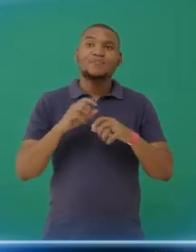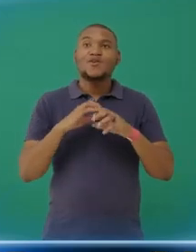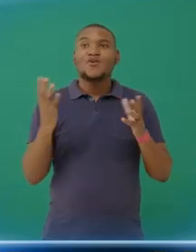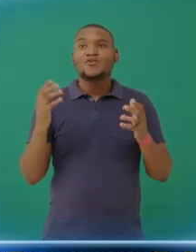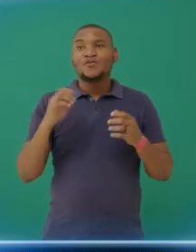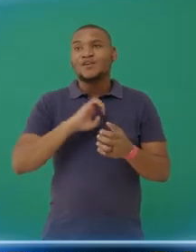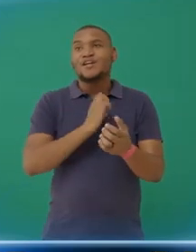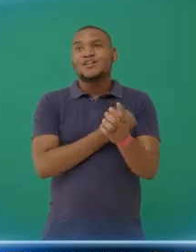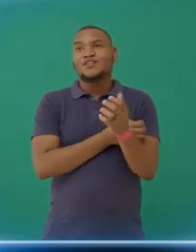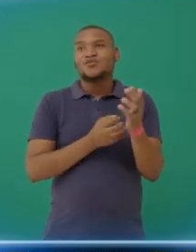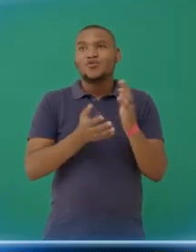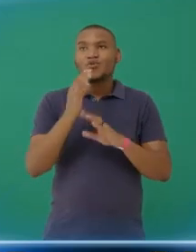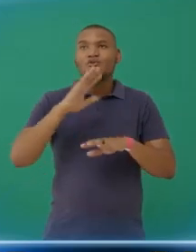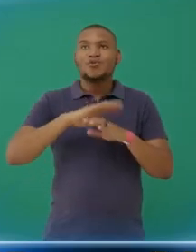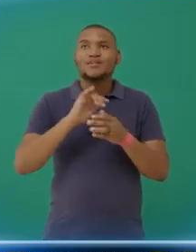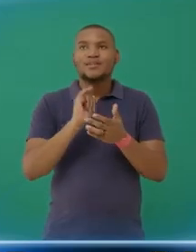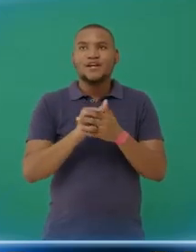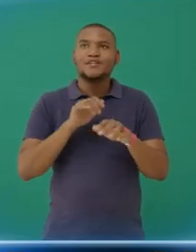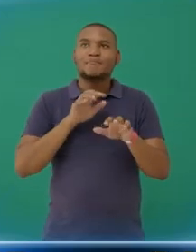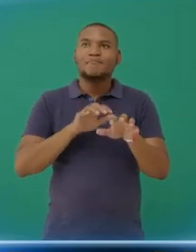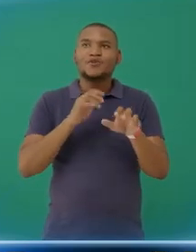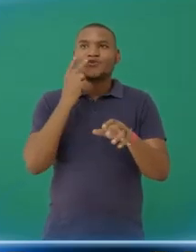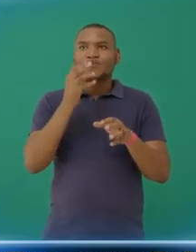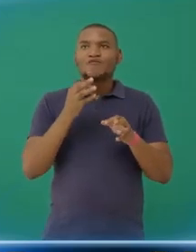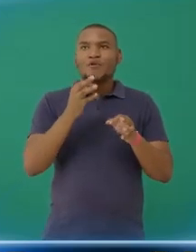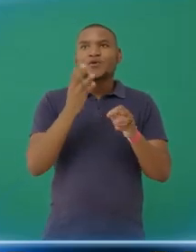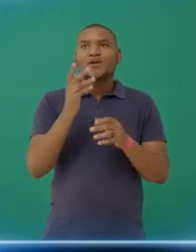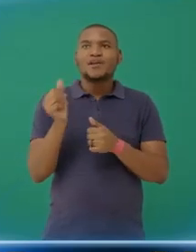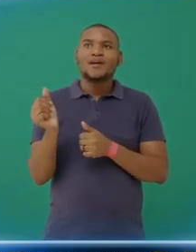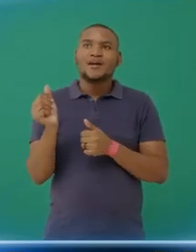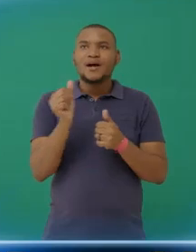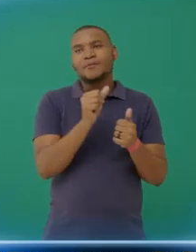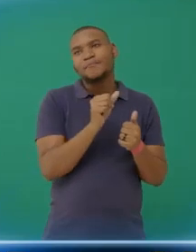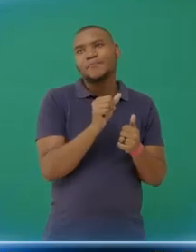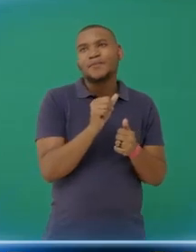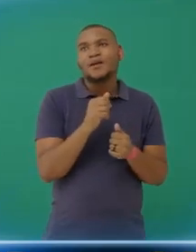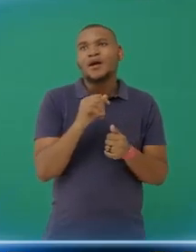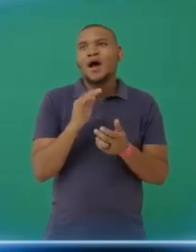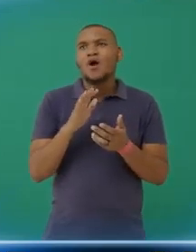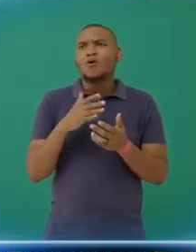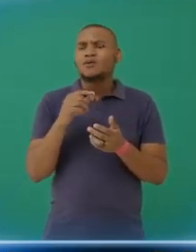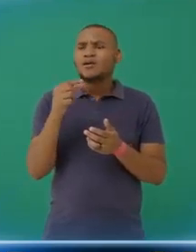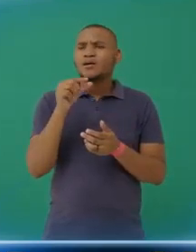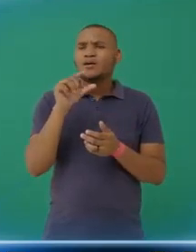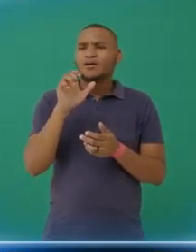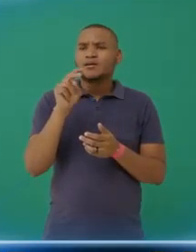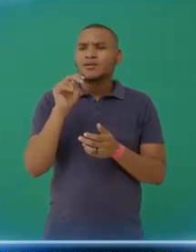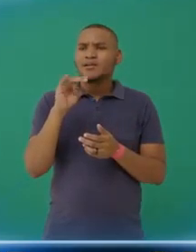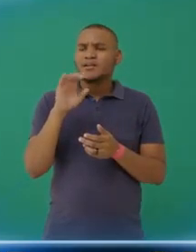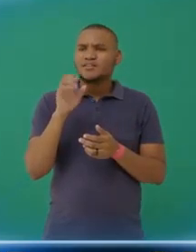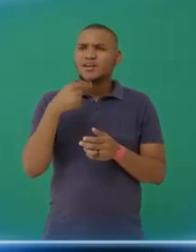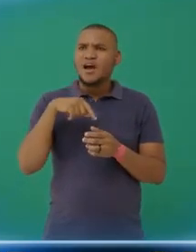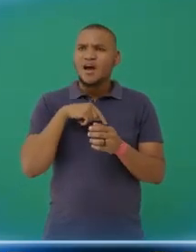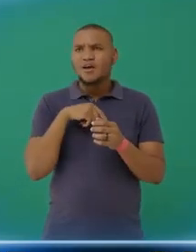going on in that march. Looking forward to seeing them when they come through. Glennis, I want us to come back quickly. Our office speaks